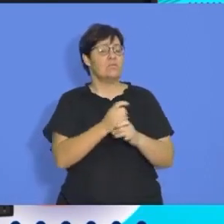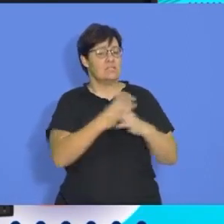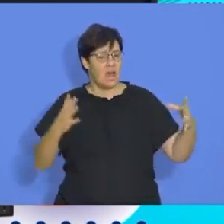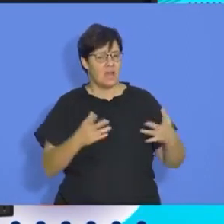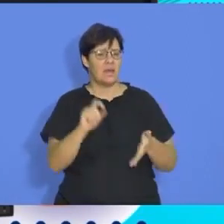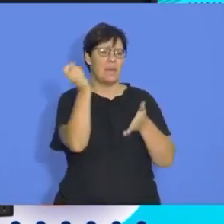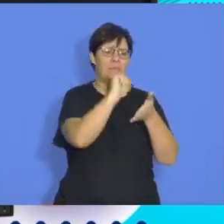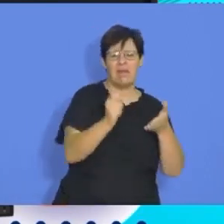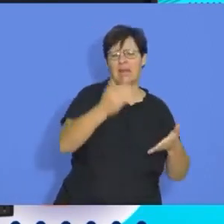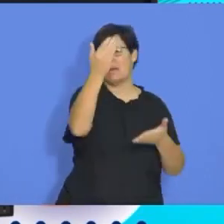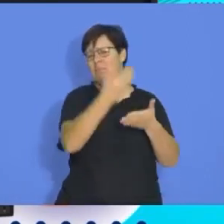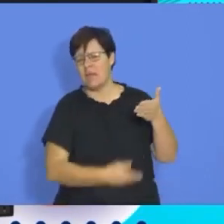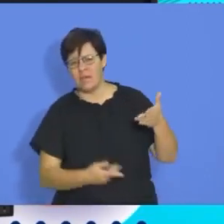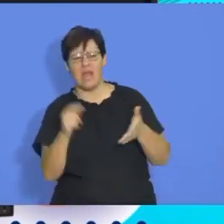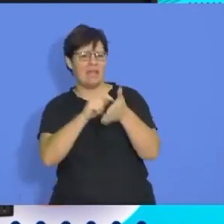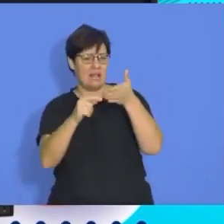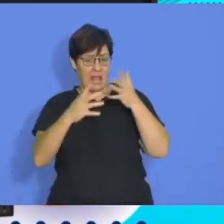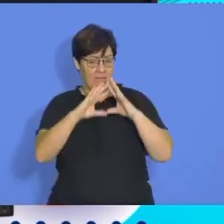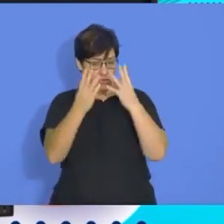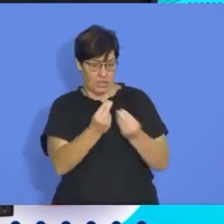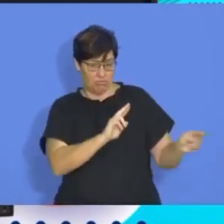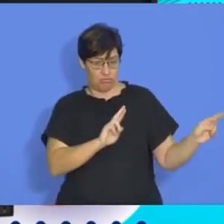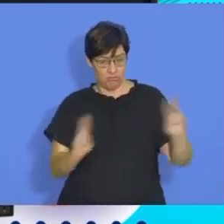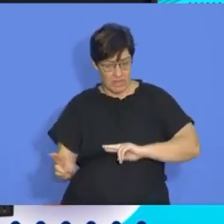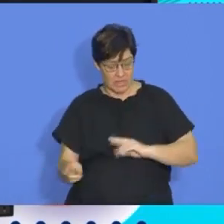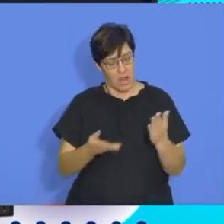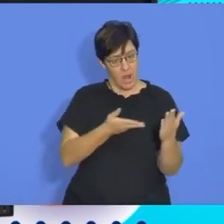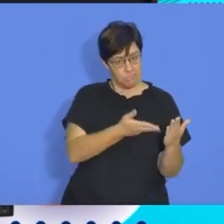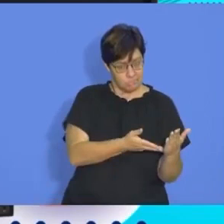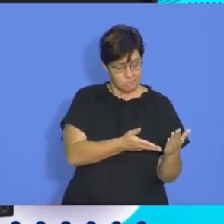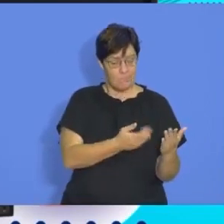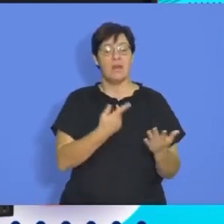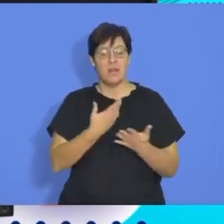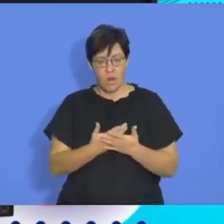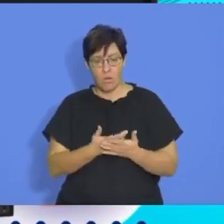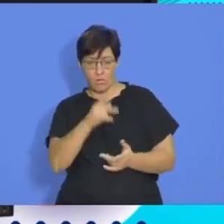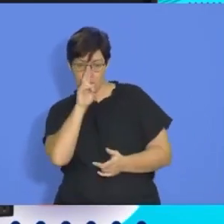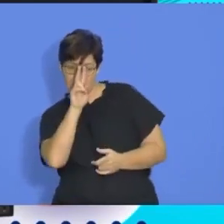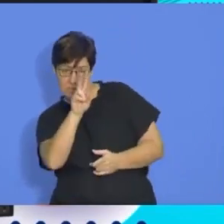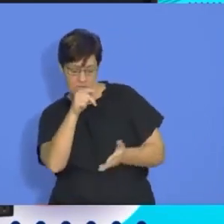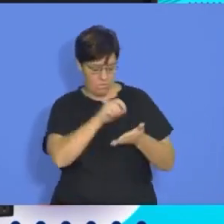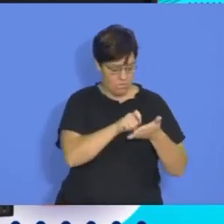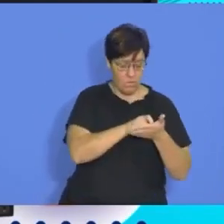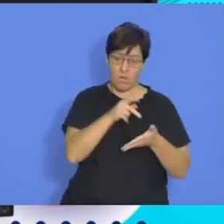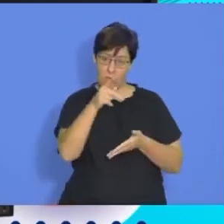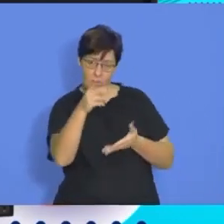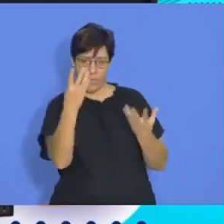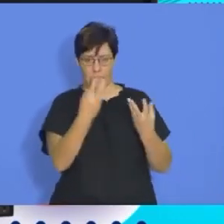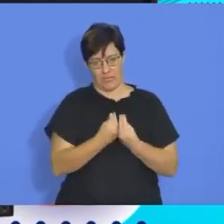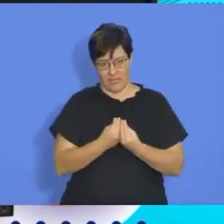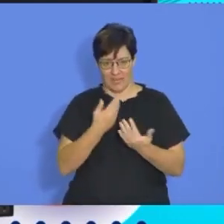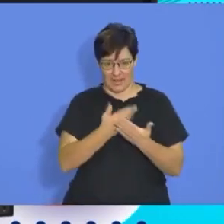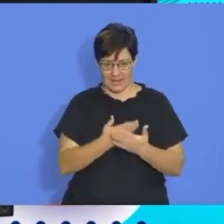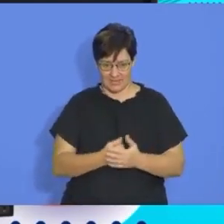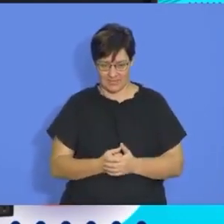got pen, paper, obviously your calculators in front of you so that you can work with me. Okay?